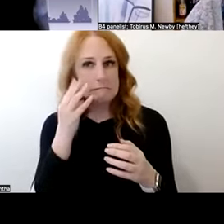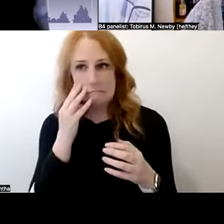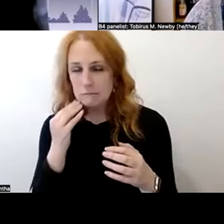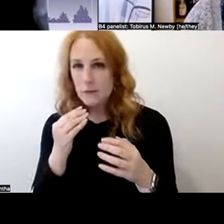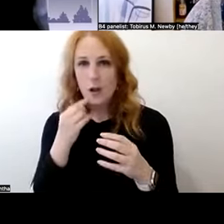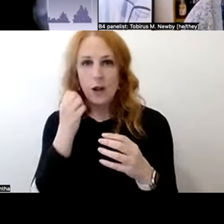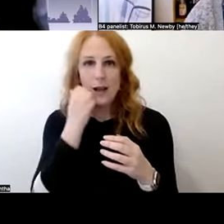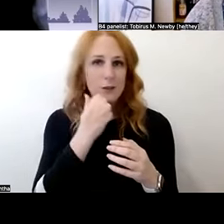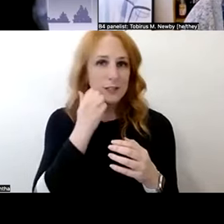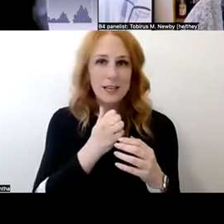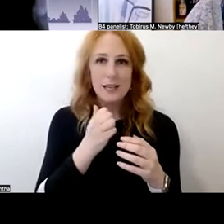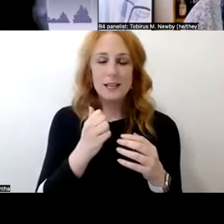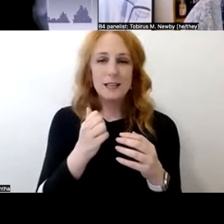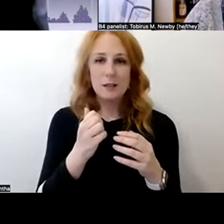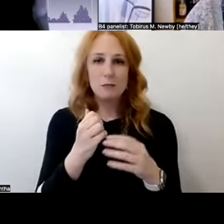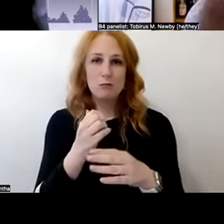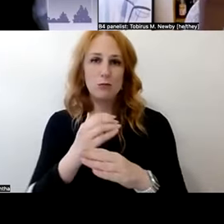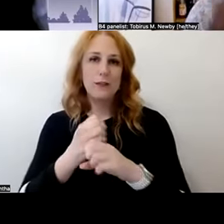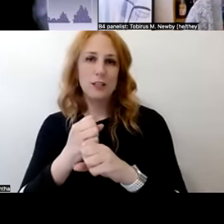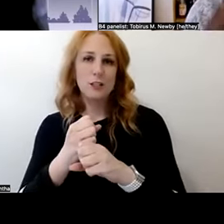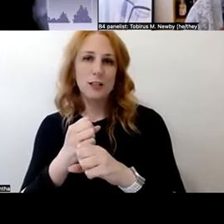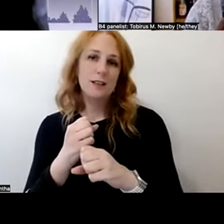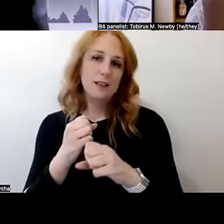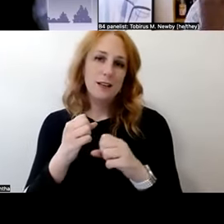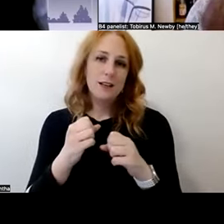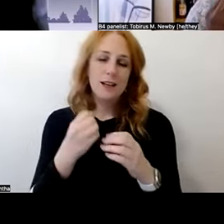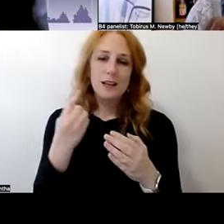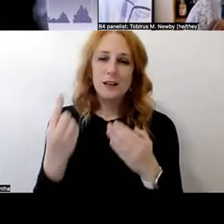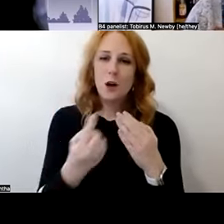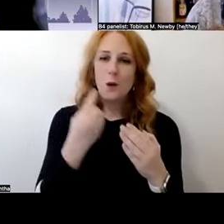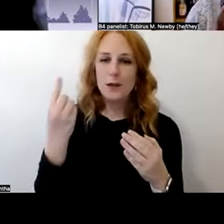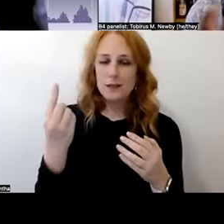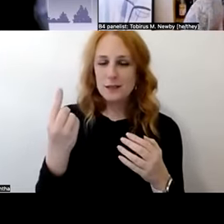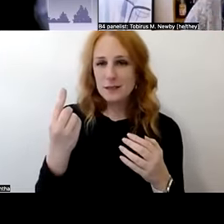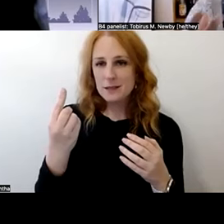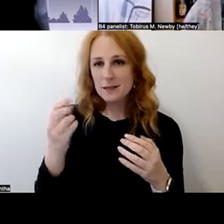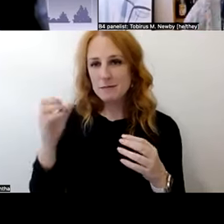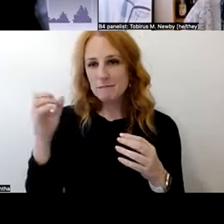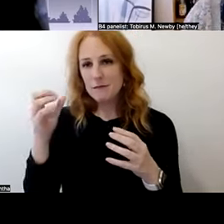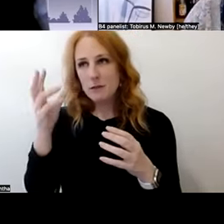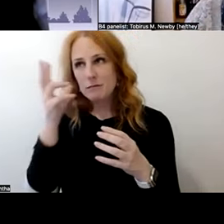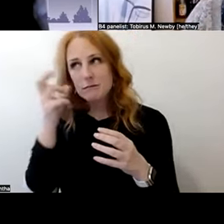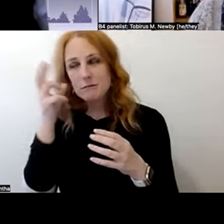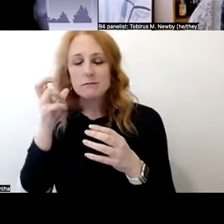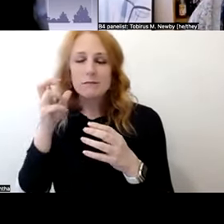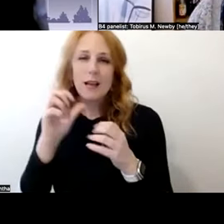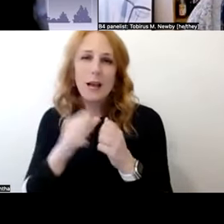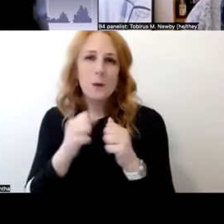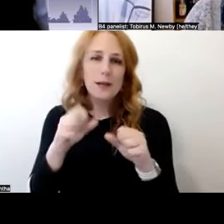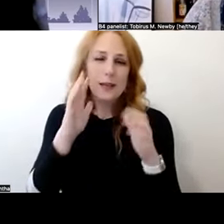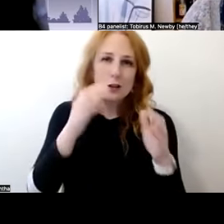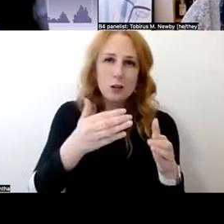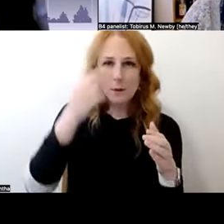highlight Kathy Kodama over at UHS, who continues to drop nuggets for me on what prevention actually means and how we can look at mental health more through that